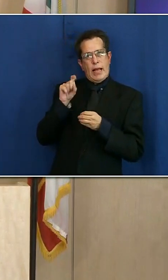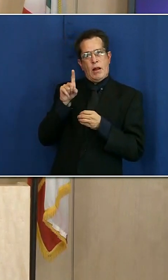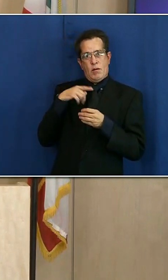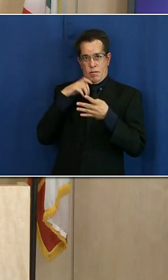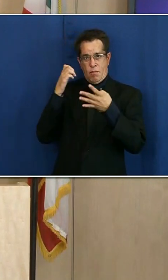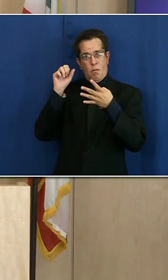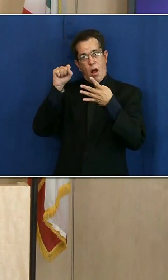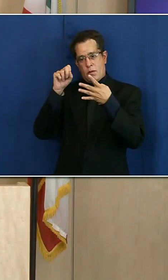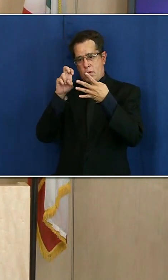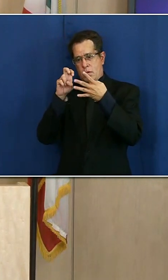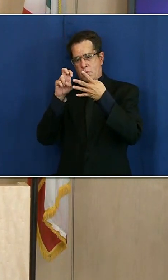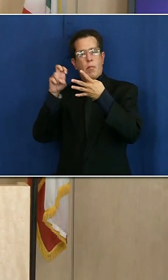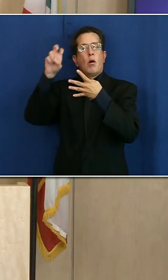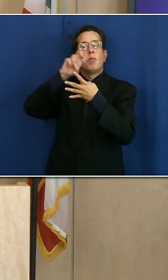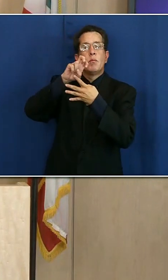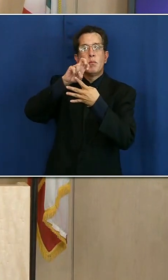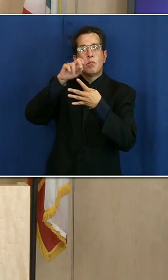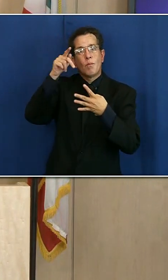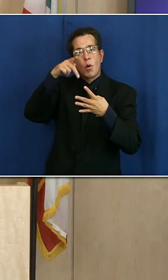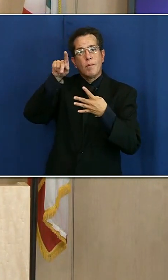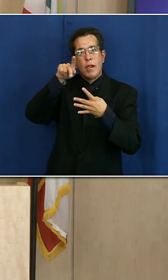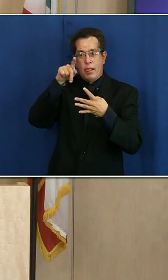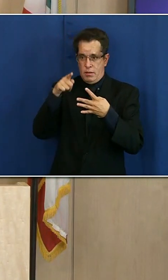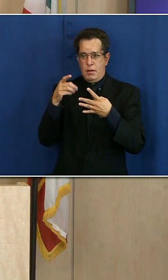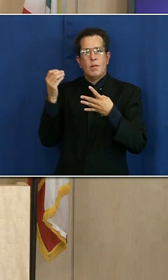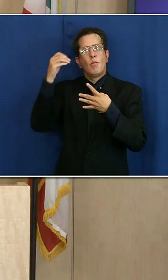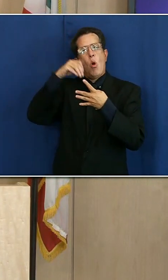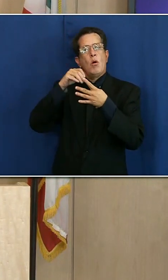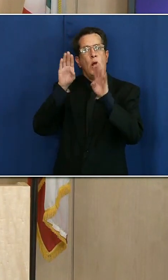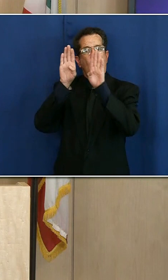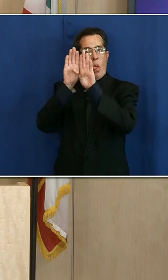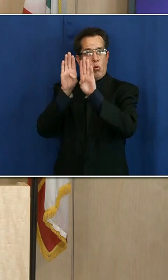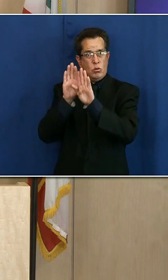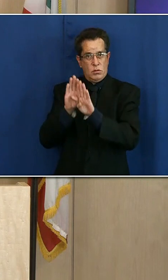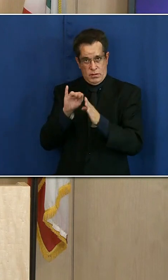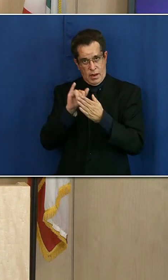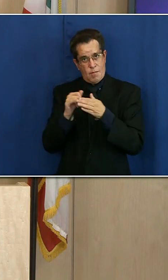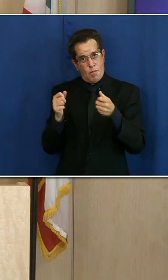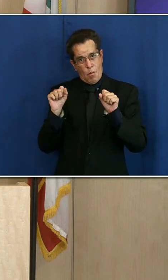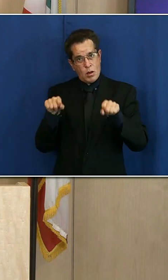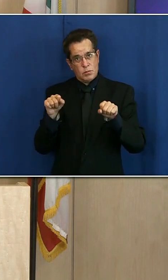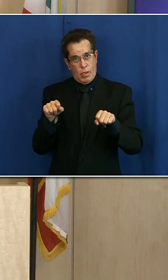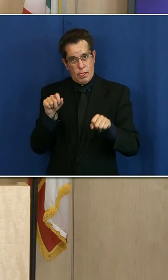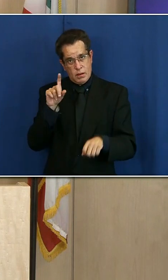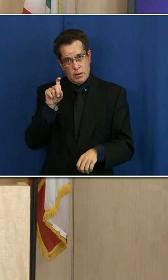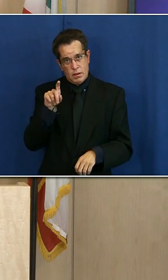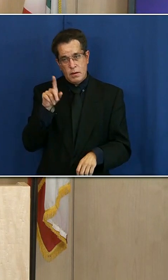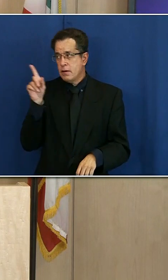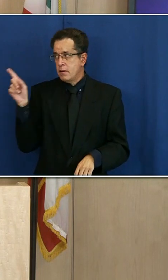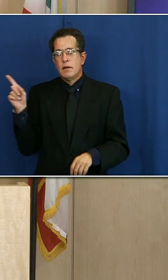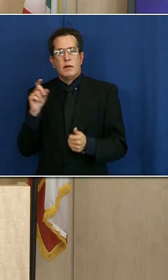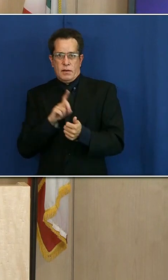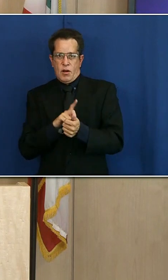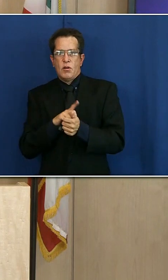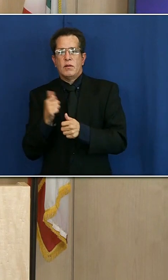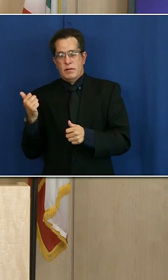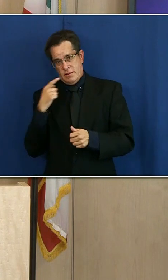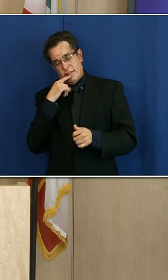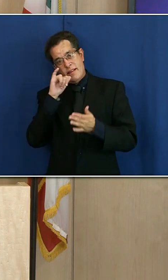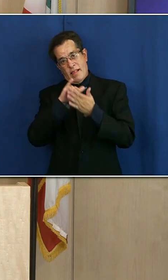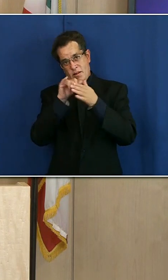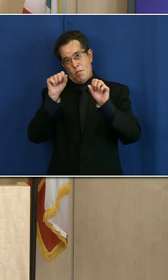to a purple or white spot category, leading to possible closures in the county? Thank you for the question, and certainly, yes, that